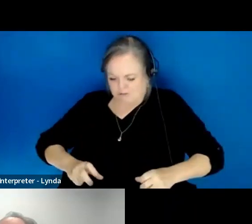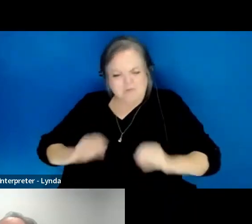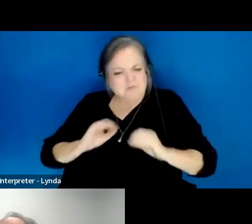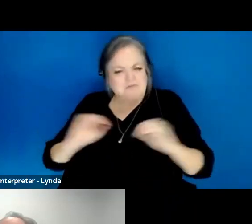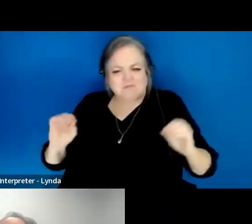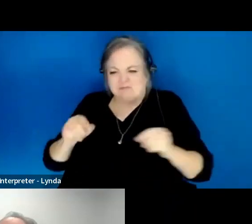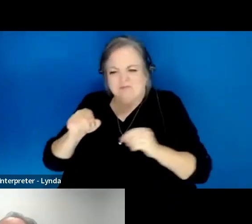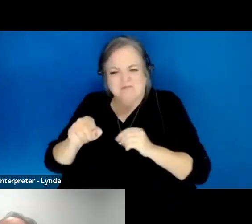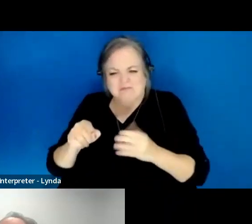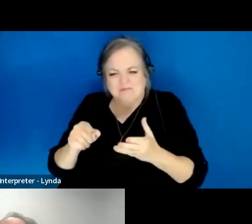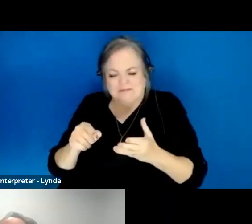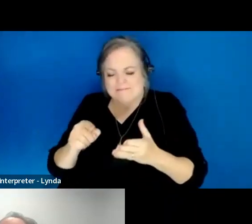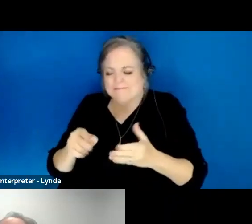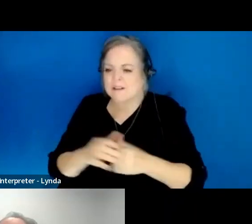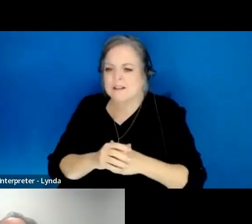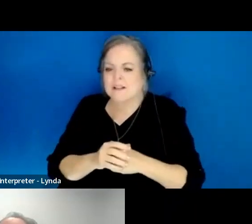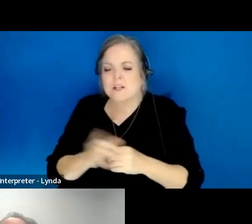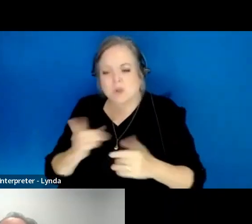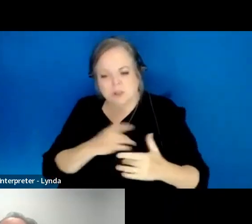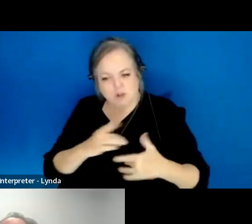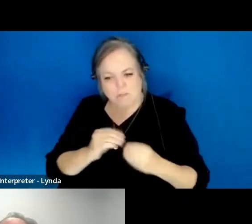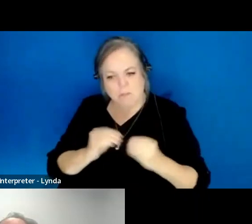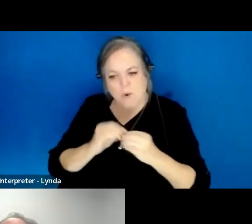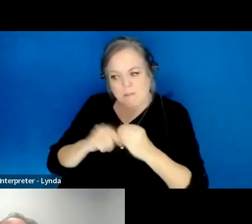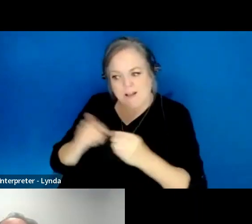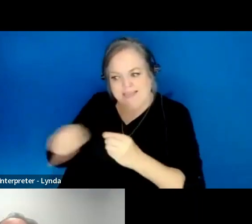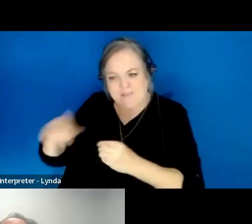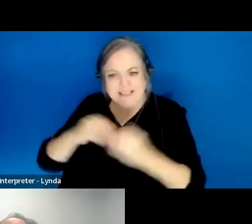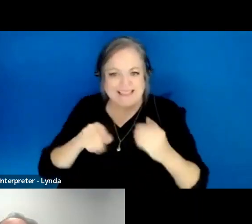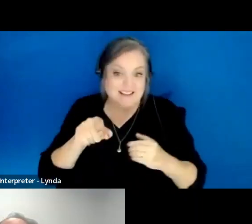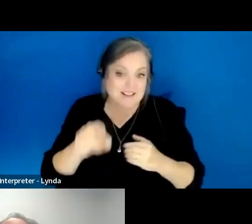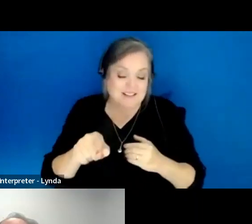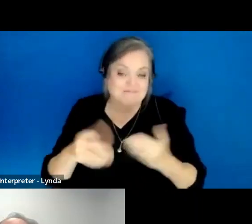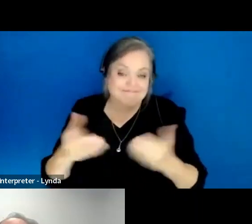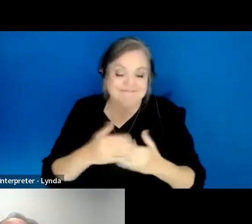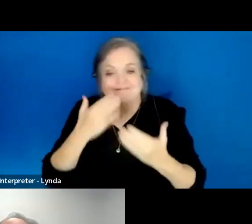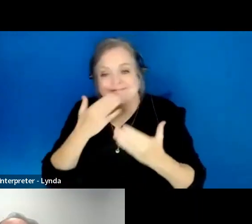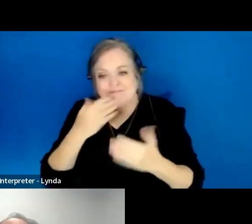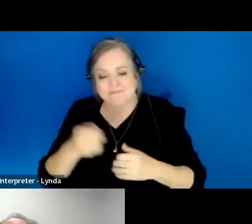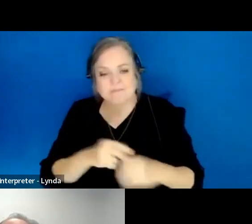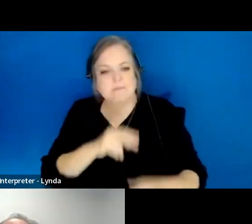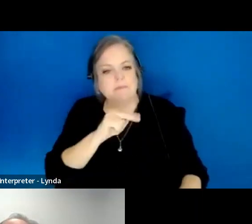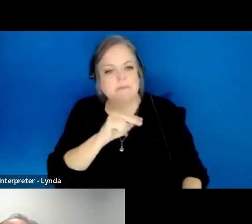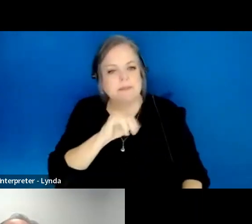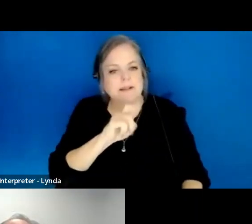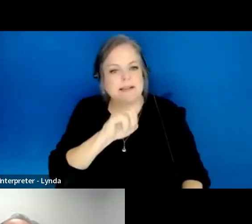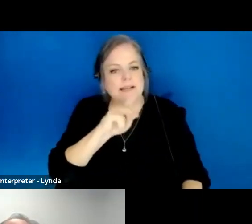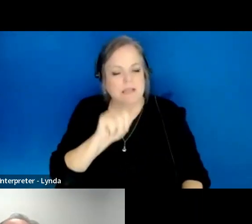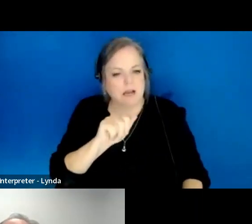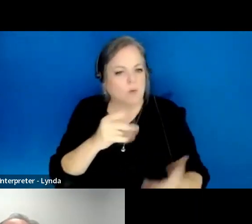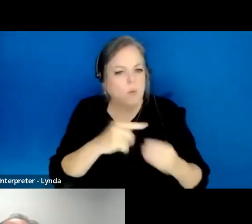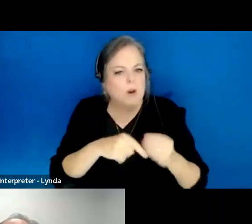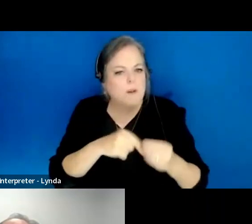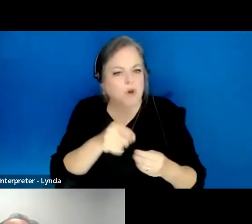that, because it was concerned more about them than you and to a degree. So thank you. Nikita, what about you?